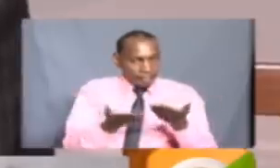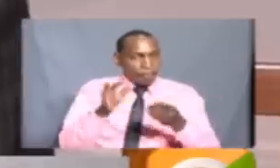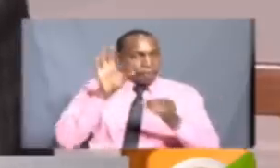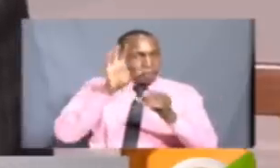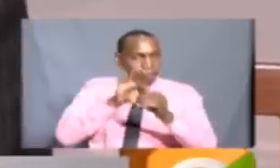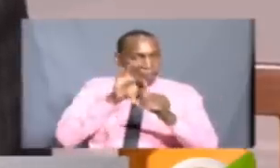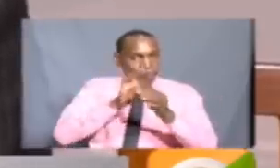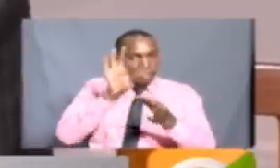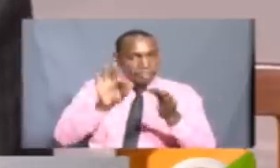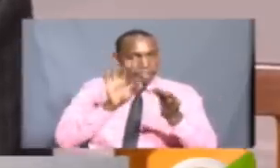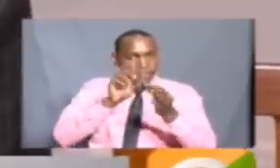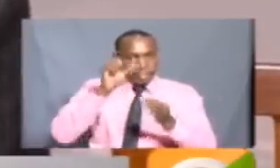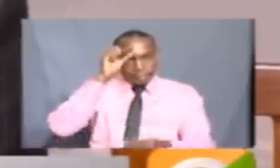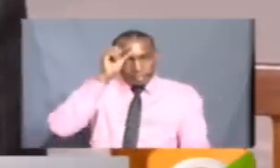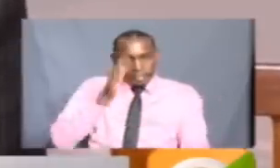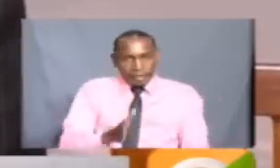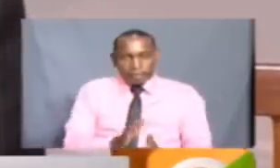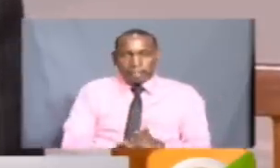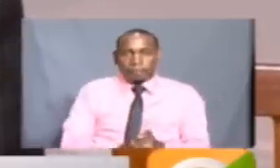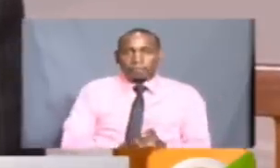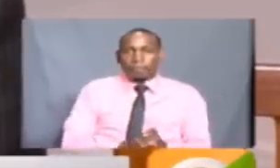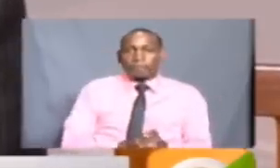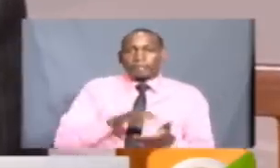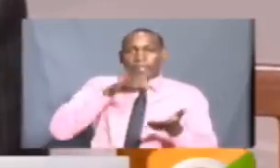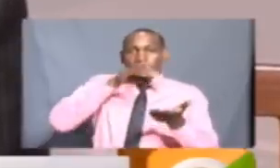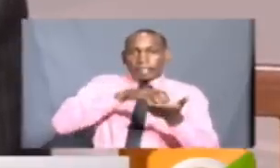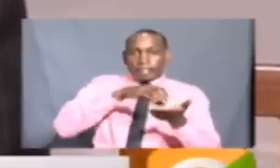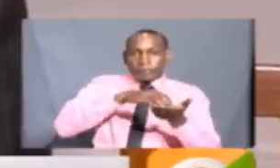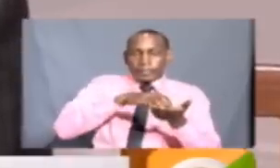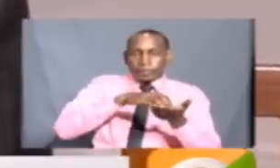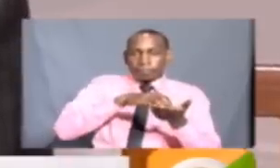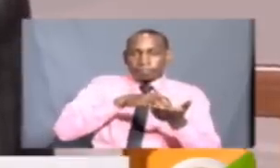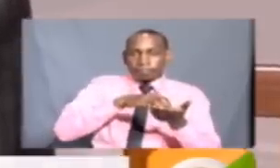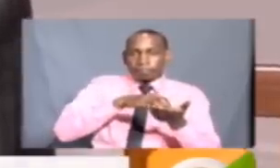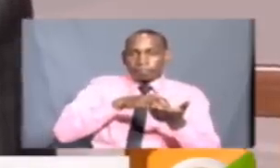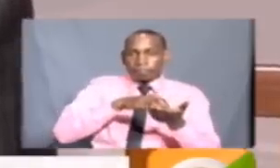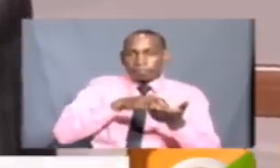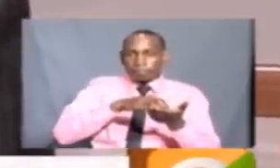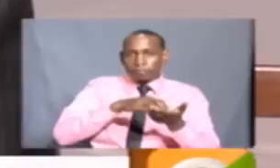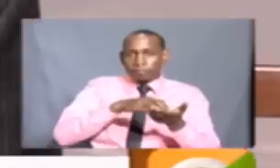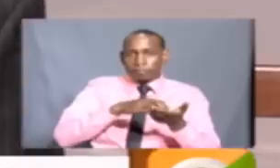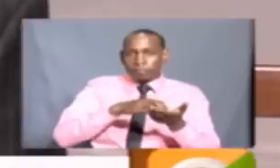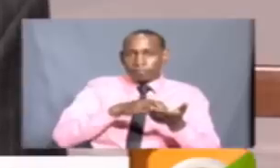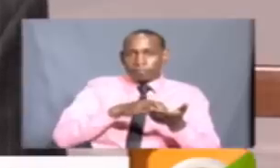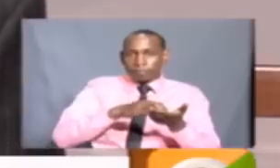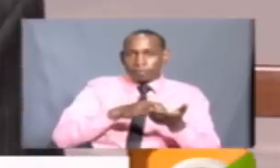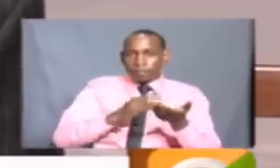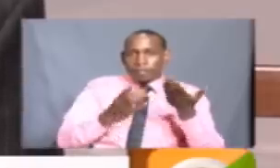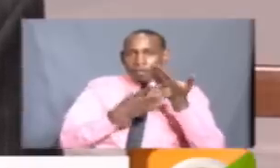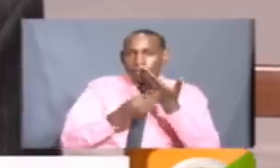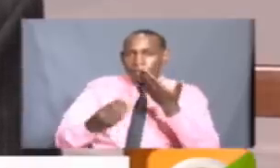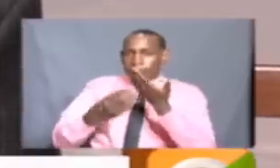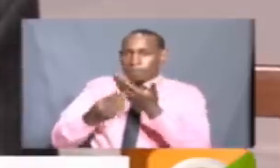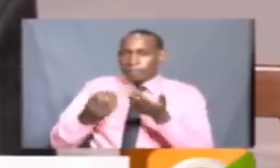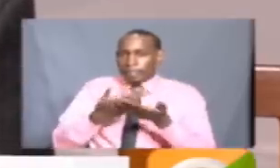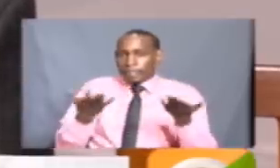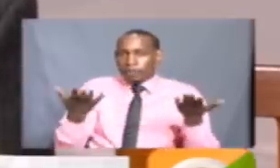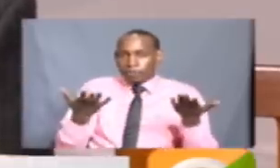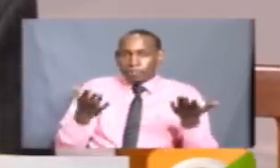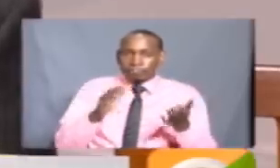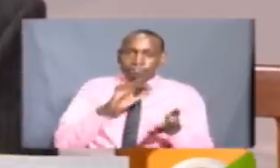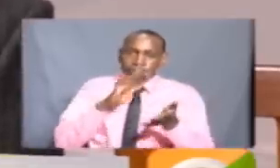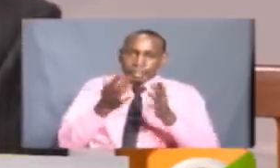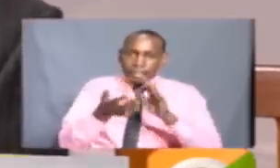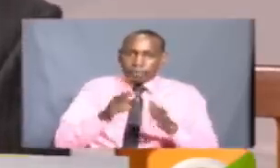for that governor. And the scenario replicates itself across 47, well, say